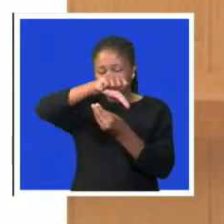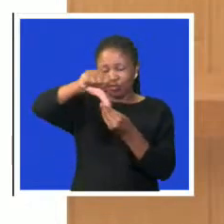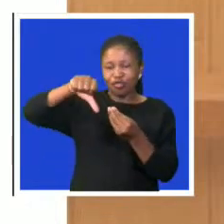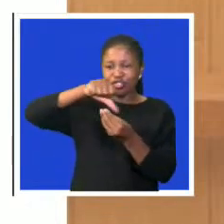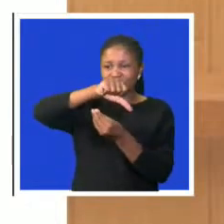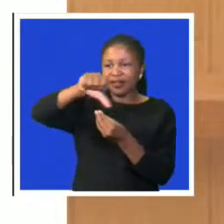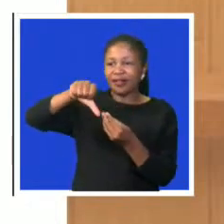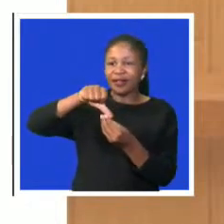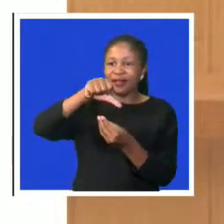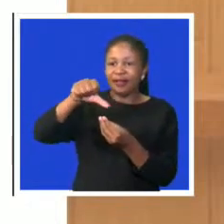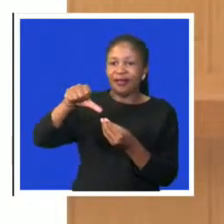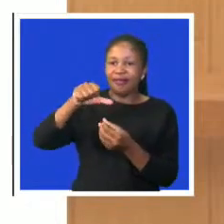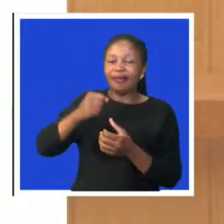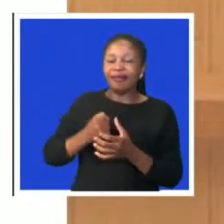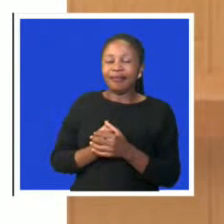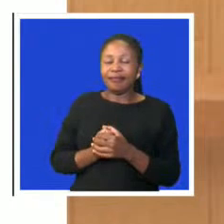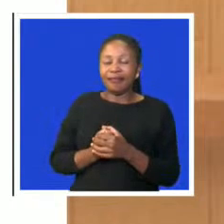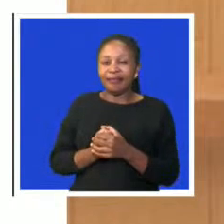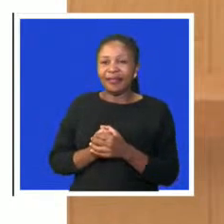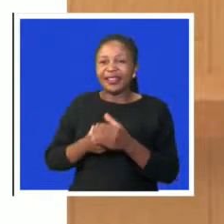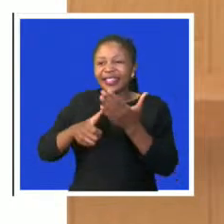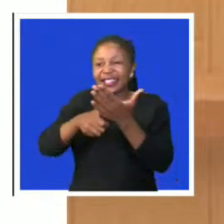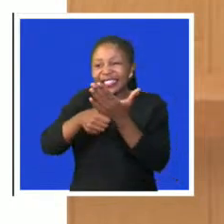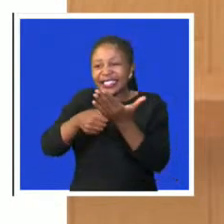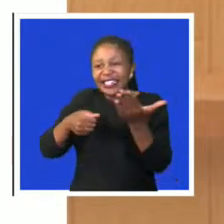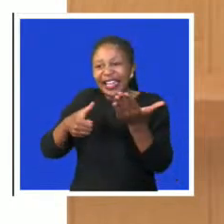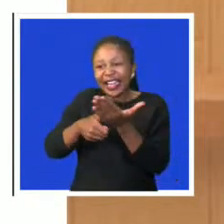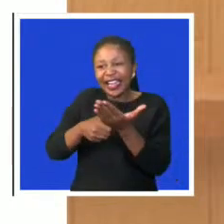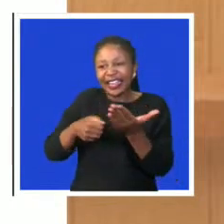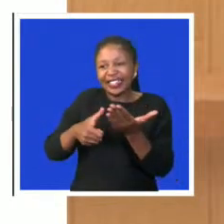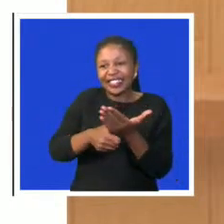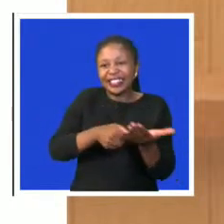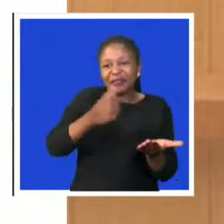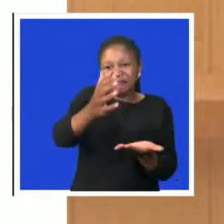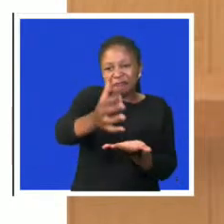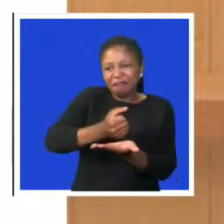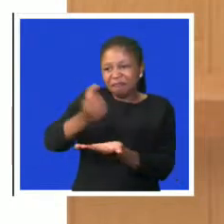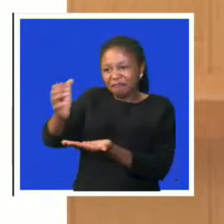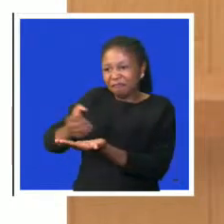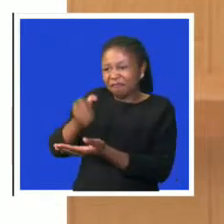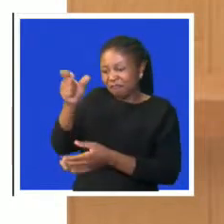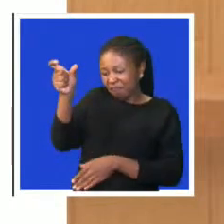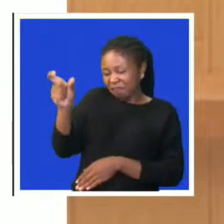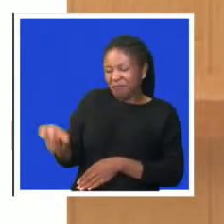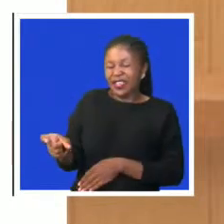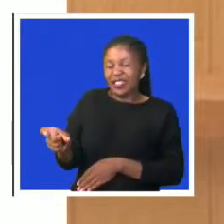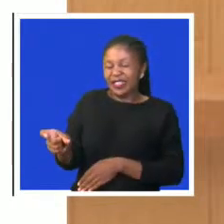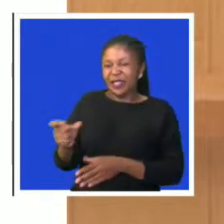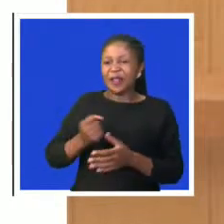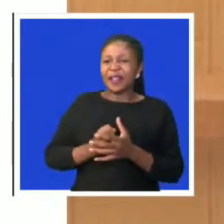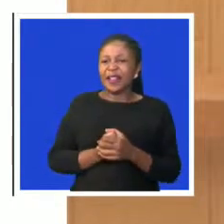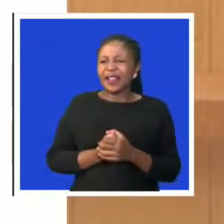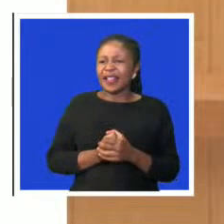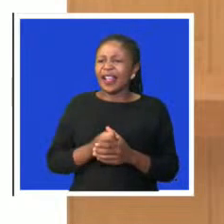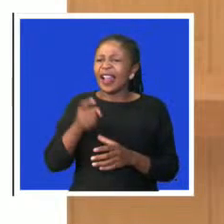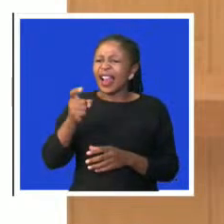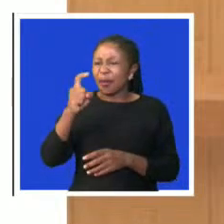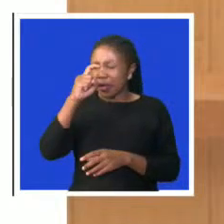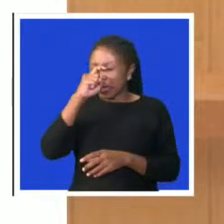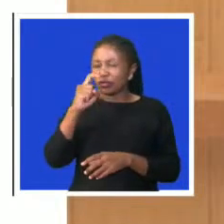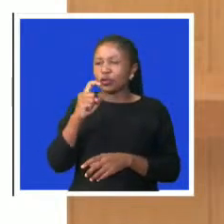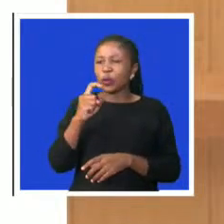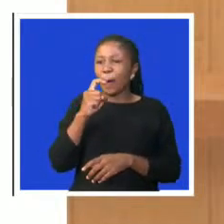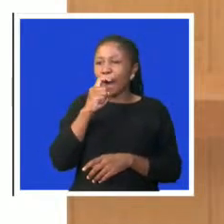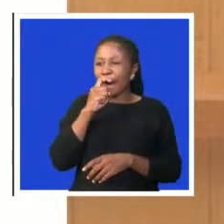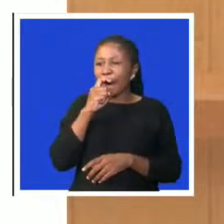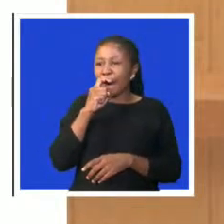collectors. Tax collectors, they were Jewish nationality but served the Roman government through